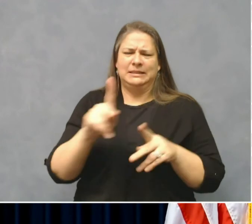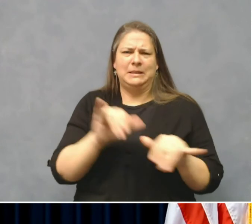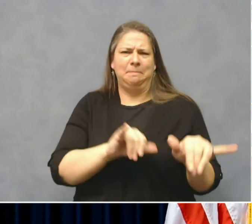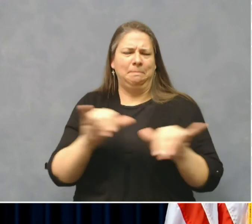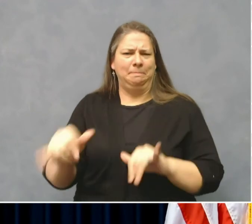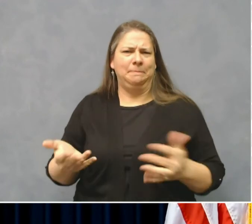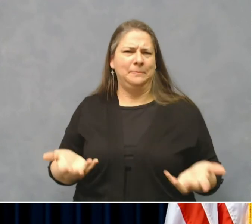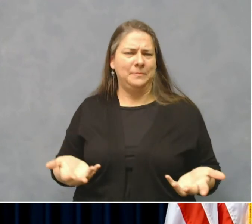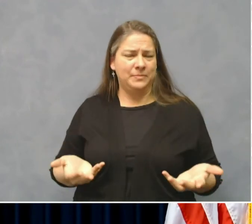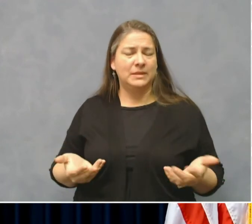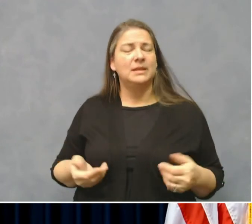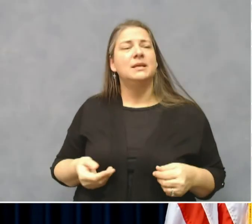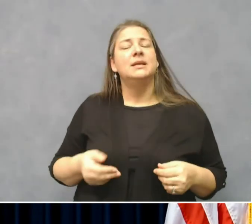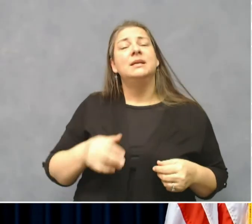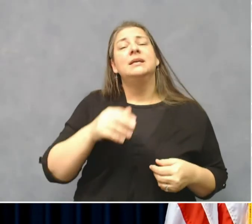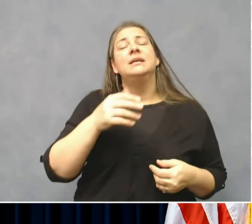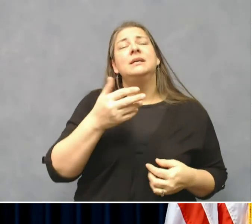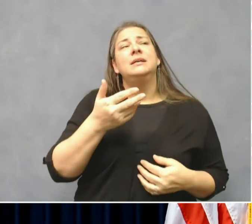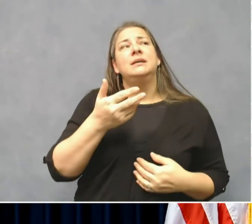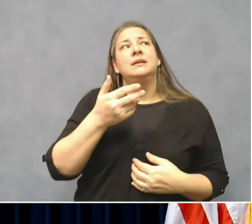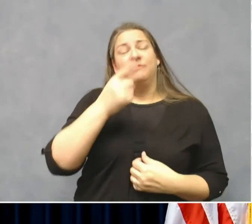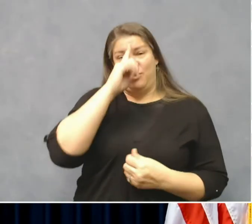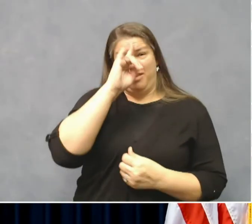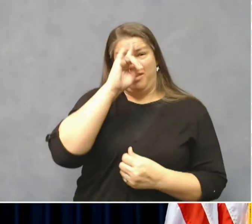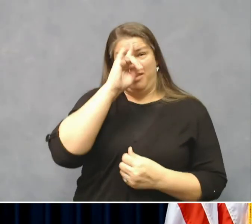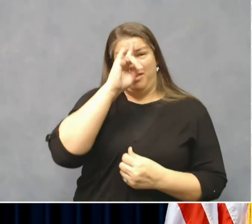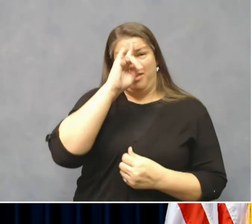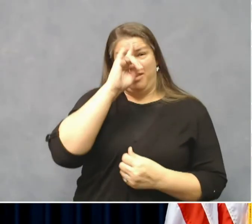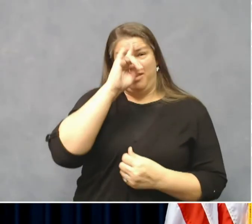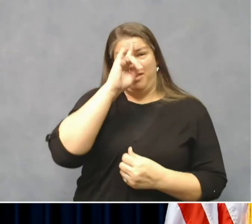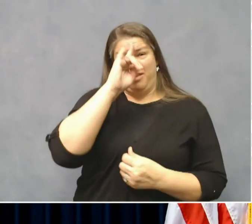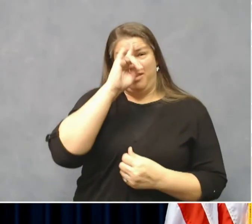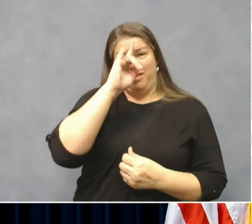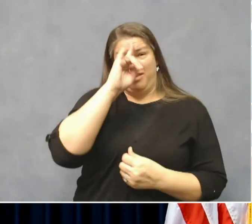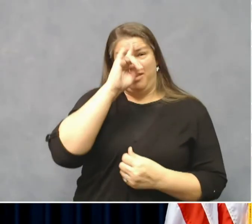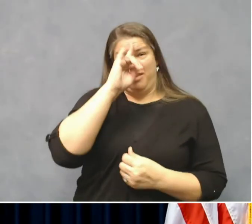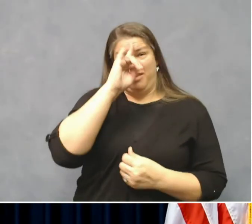And all the others. This is a